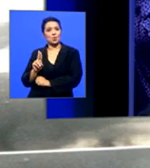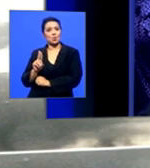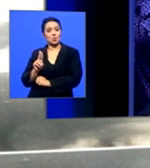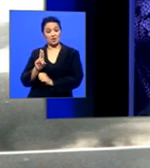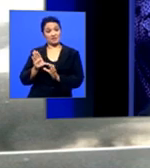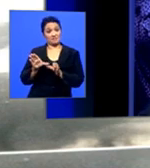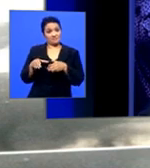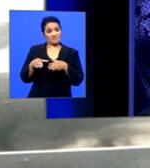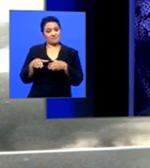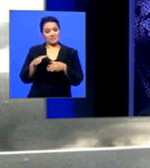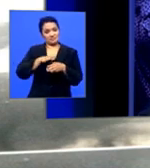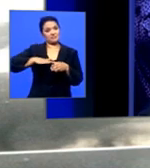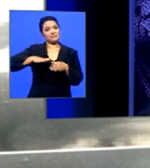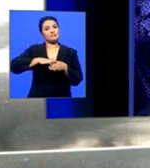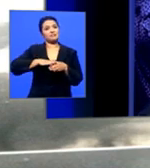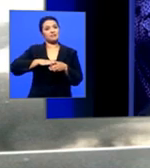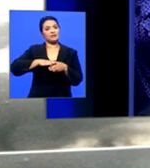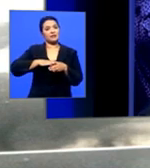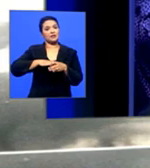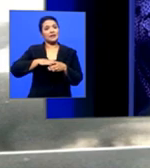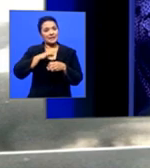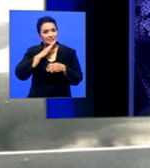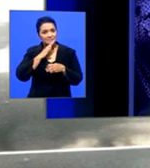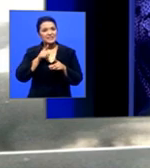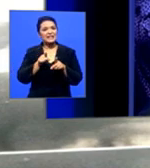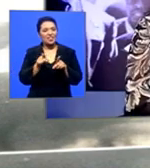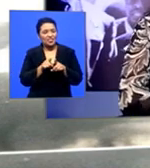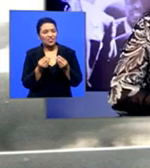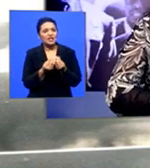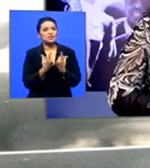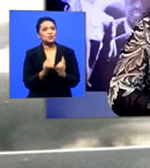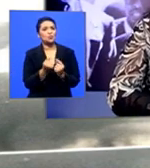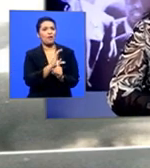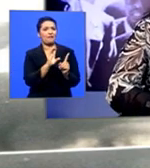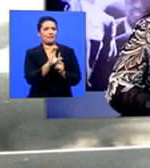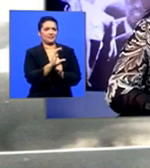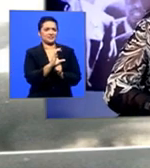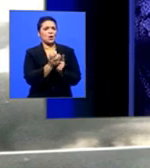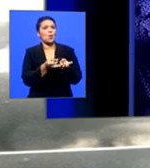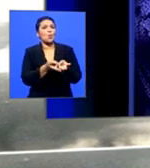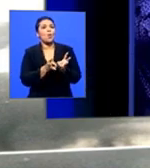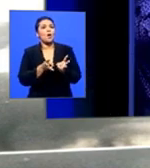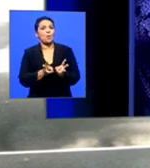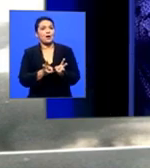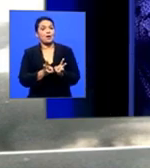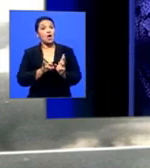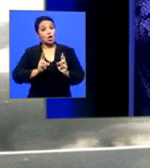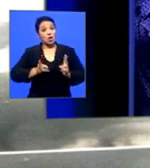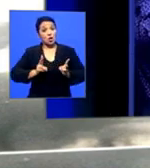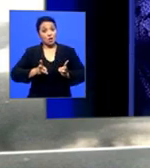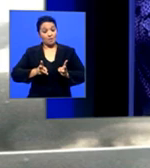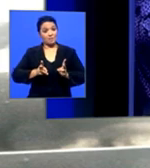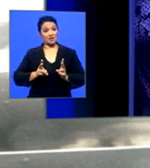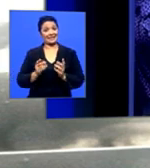When they receive him, but also certain rituals take place. I mean, usually people go to the kraal, more